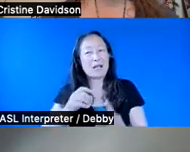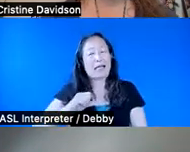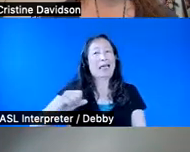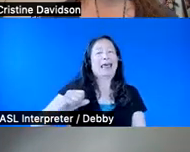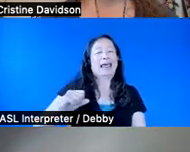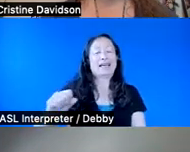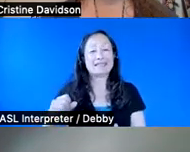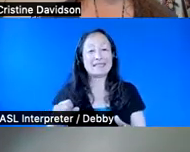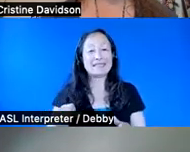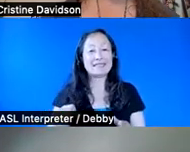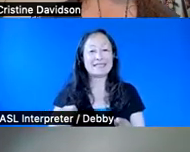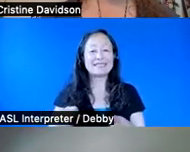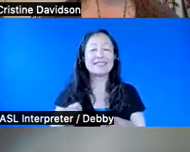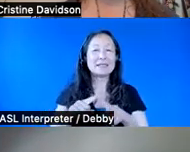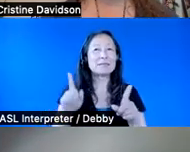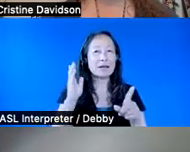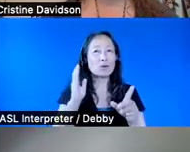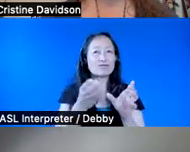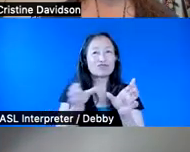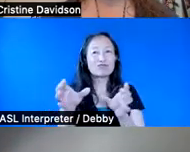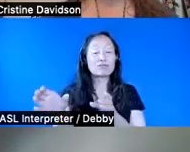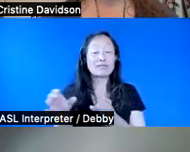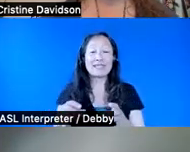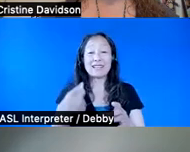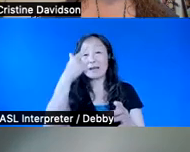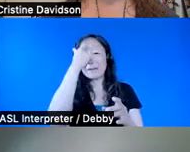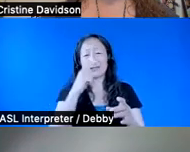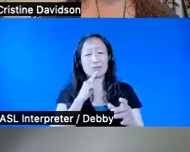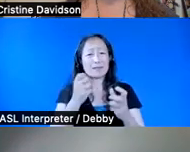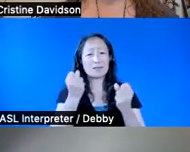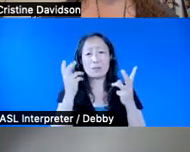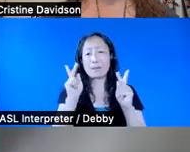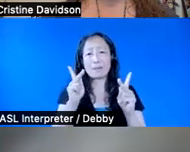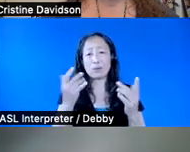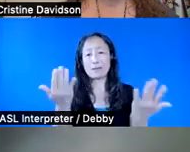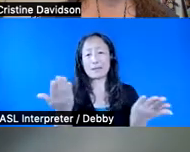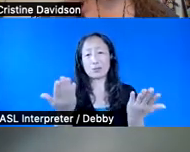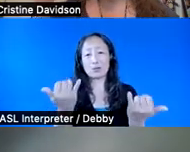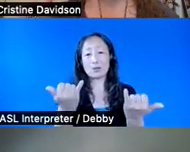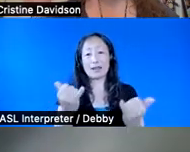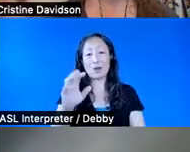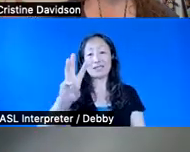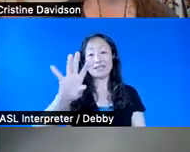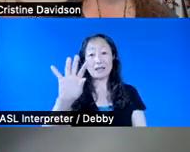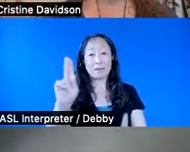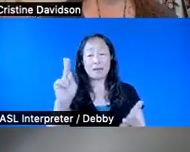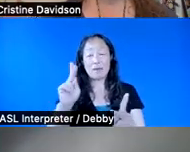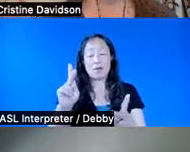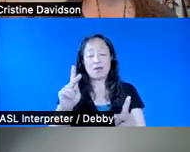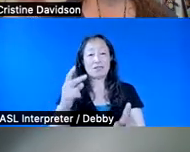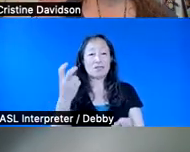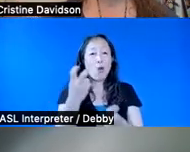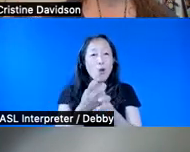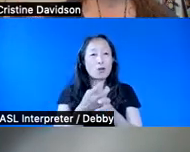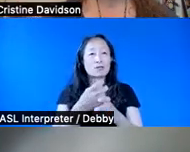such a big group, there's no way for us to go through 69 people to do in person, one at a time